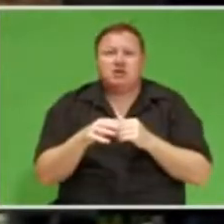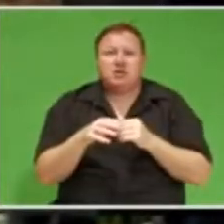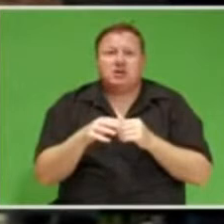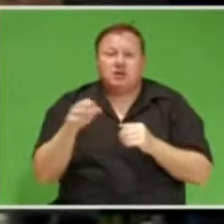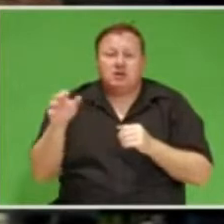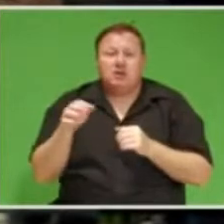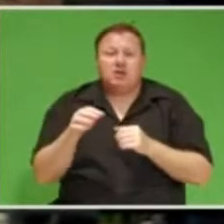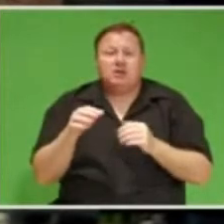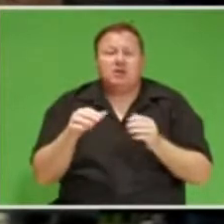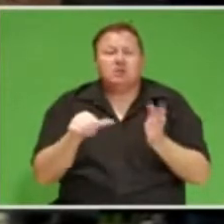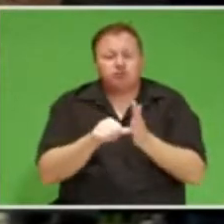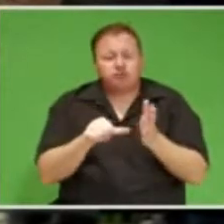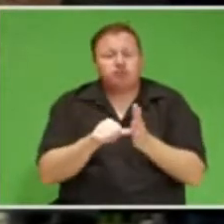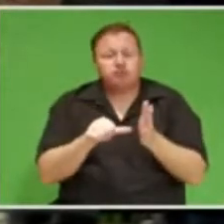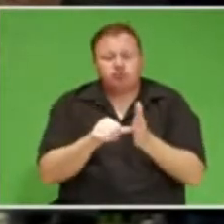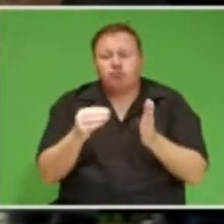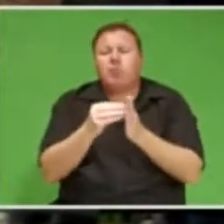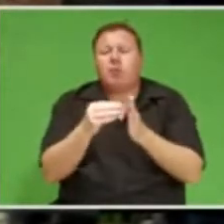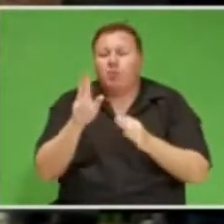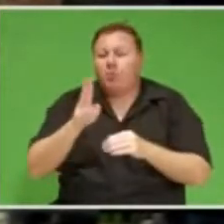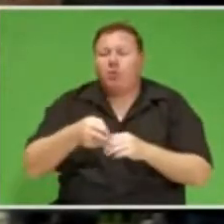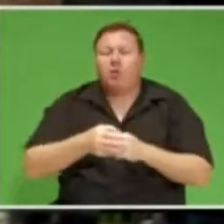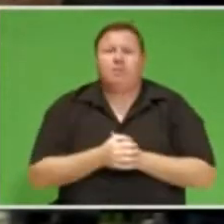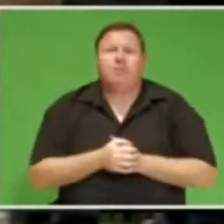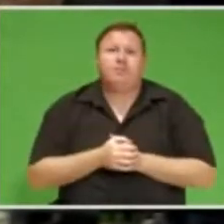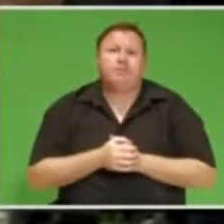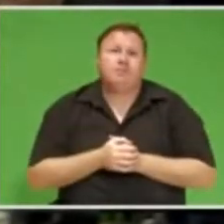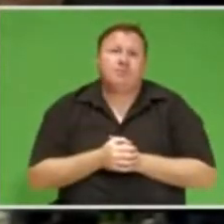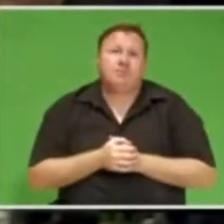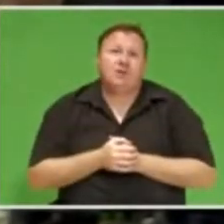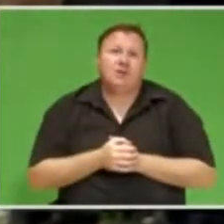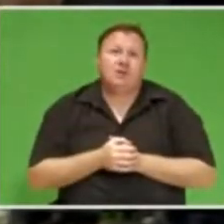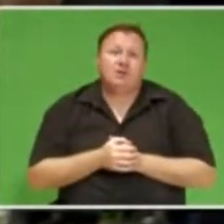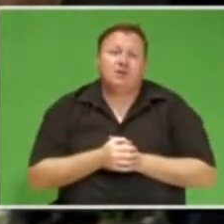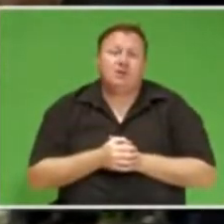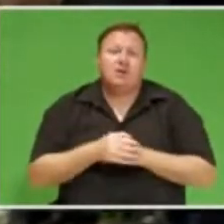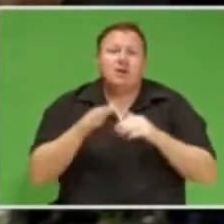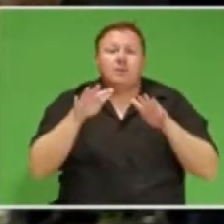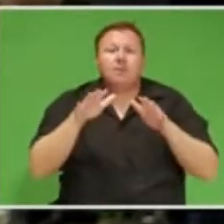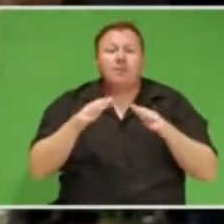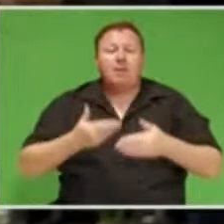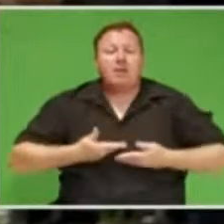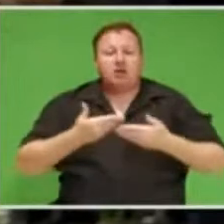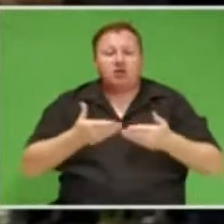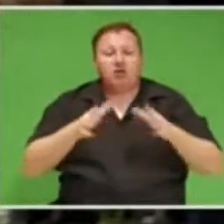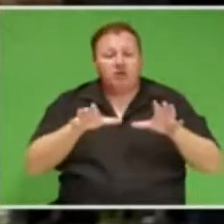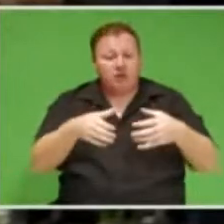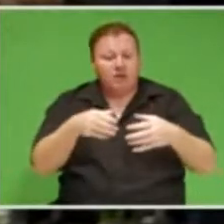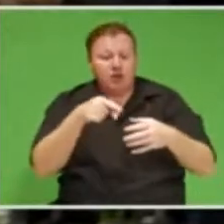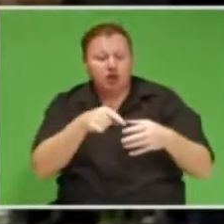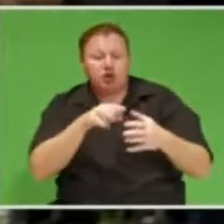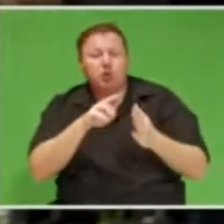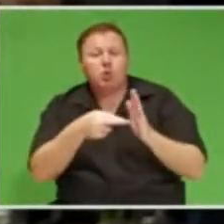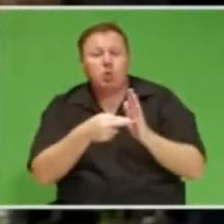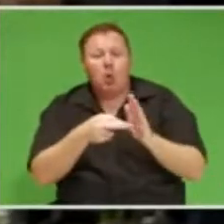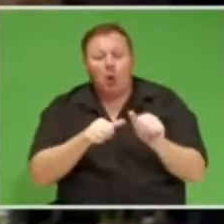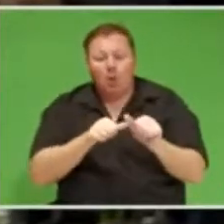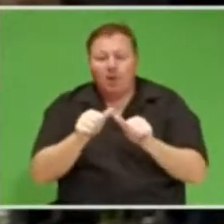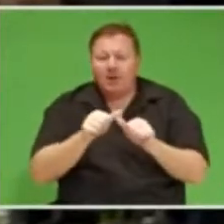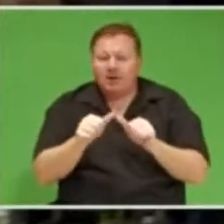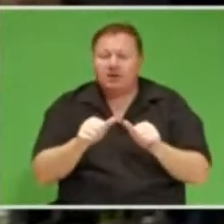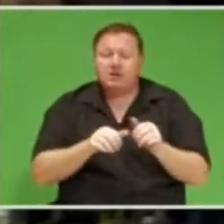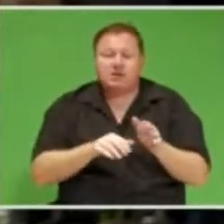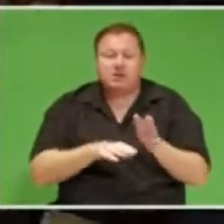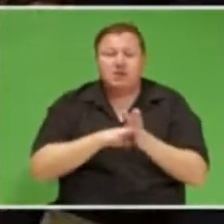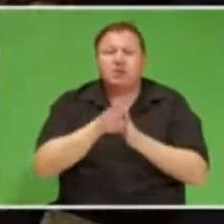and strengthening the role of the Public Service Commission to ensure that qualified people are appointed to